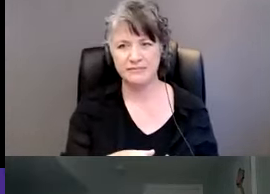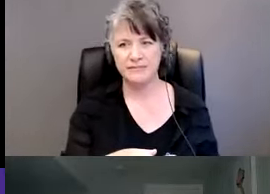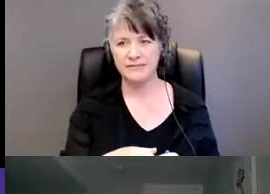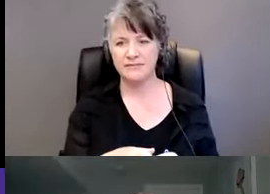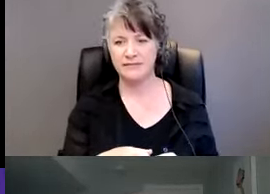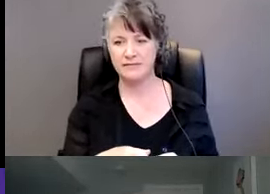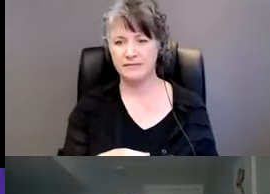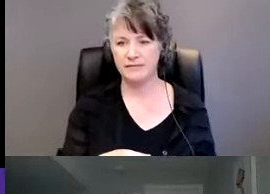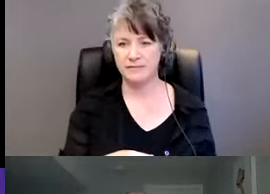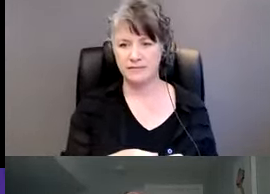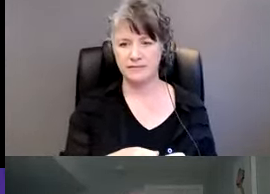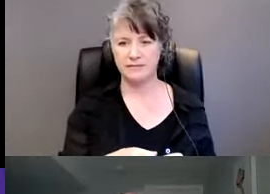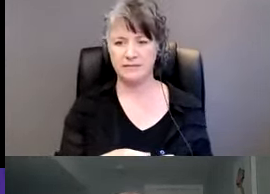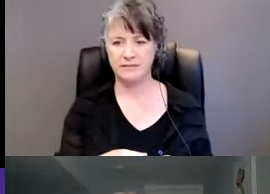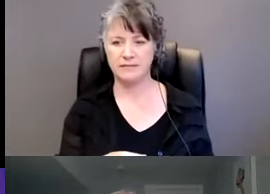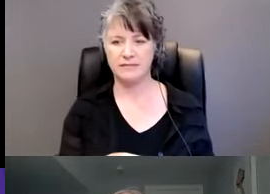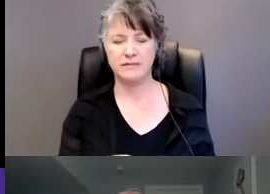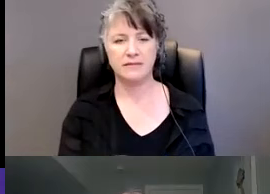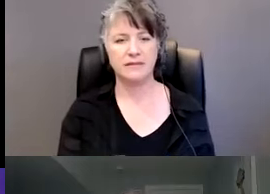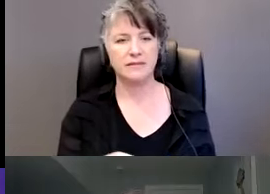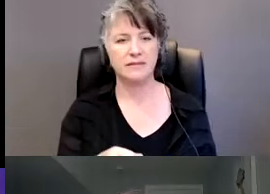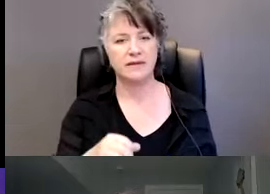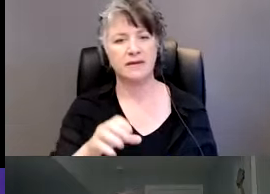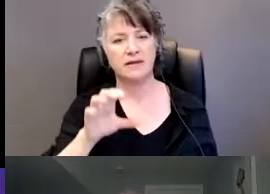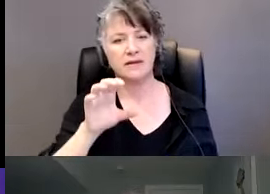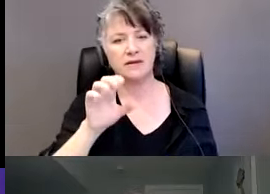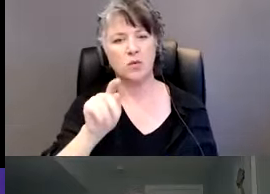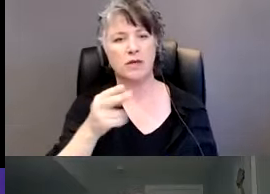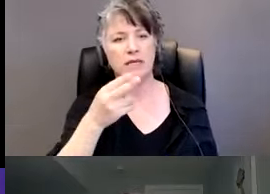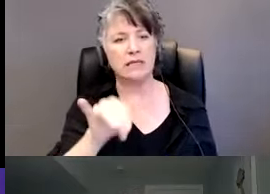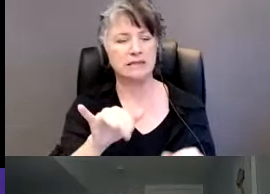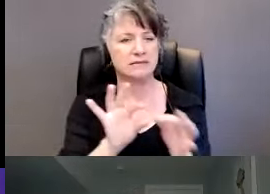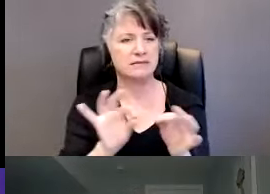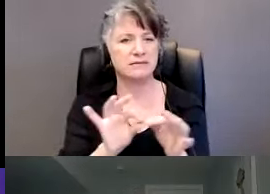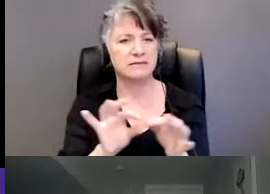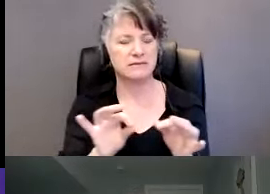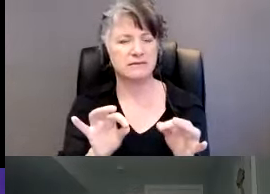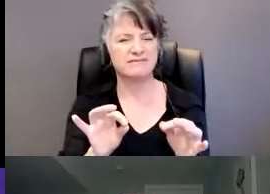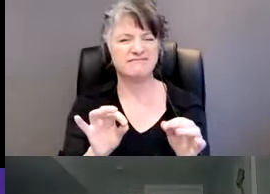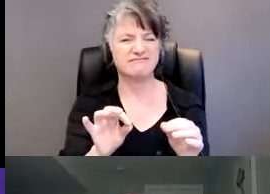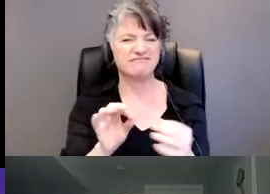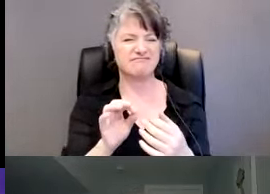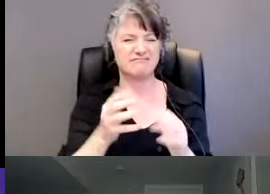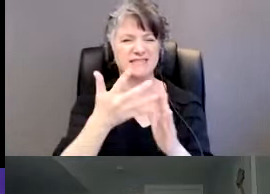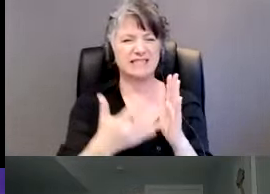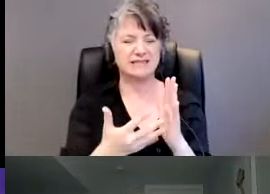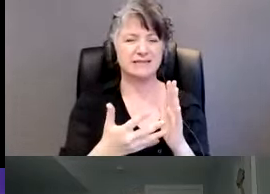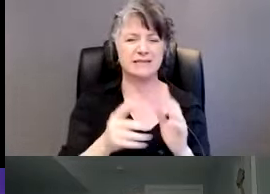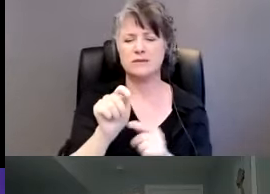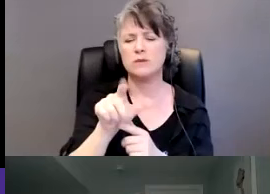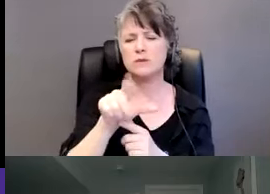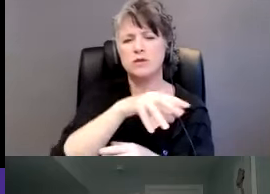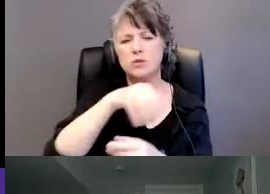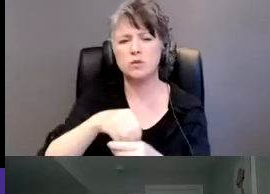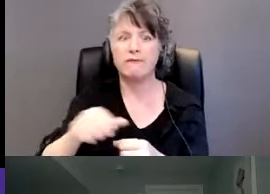a couple of important things already, that these are scales and they're tools that are used as part of an assessment.